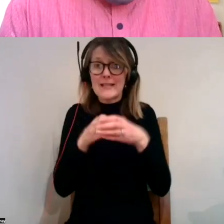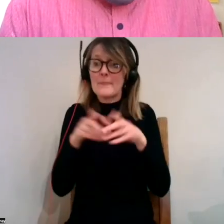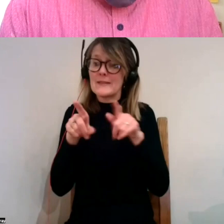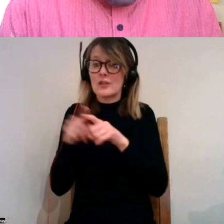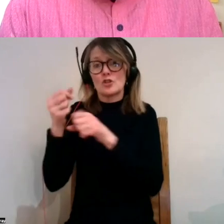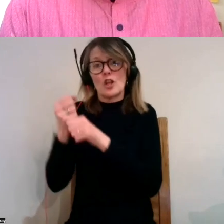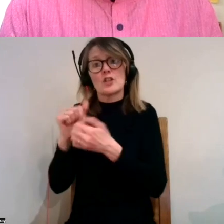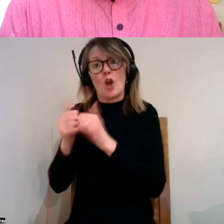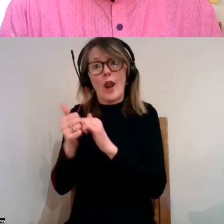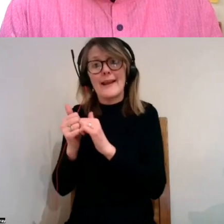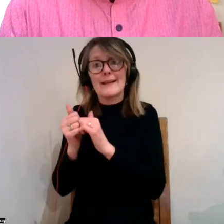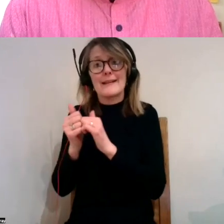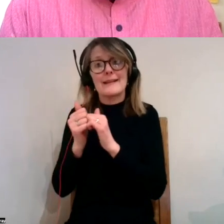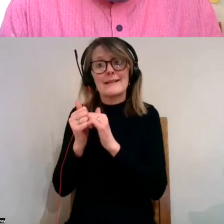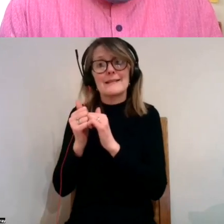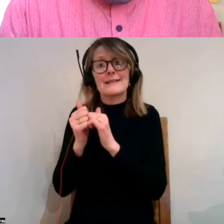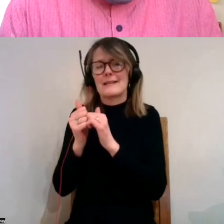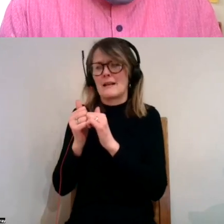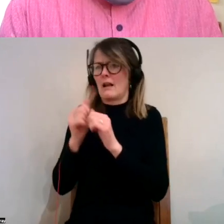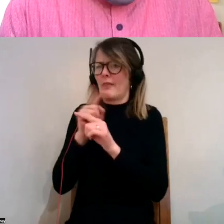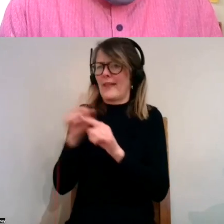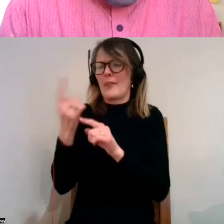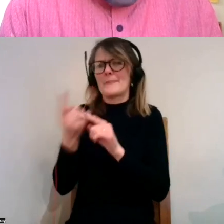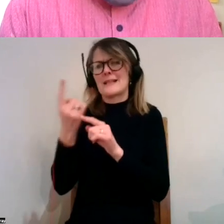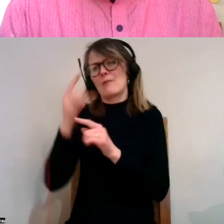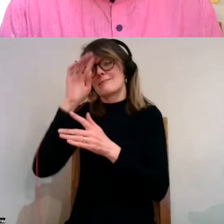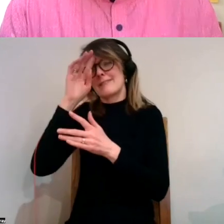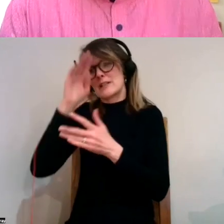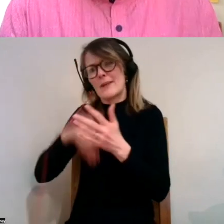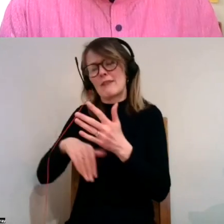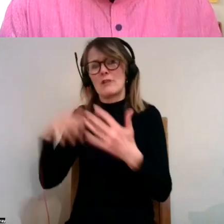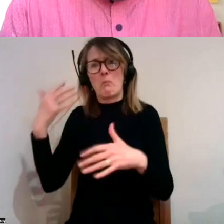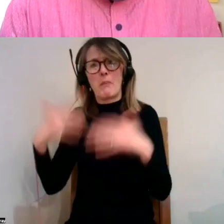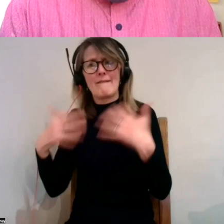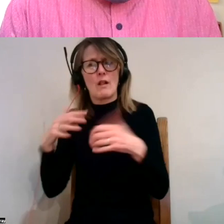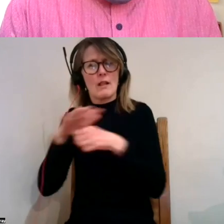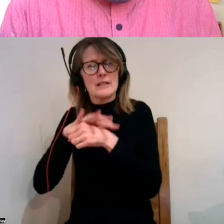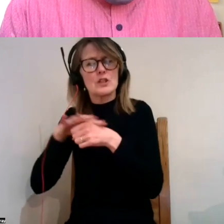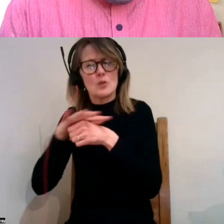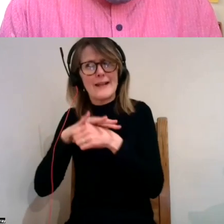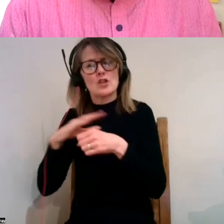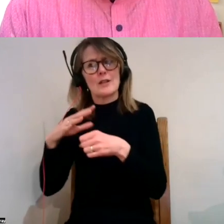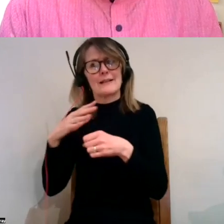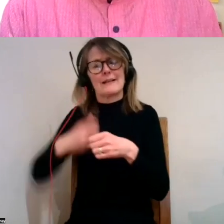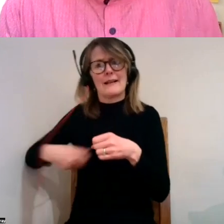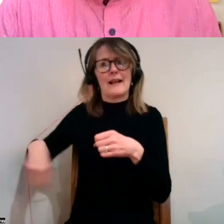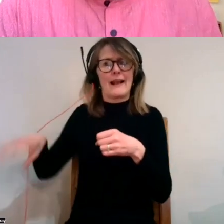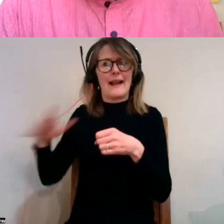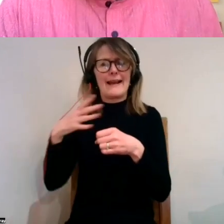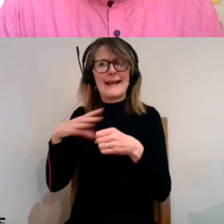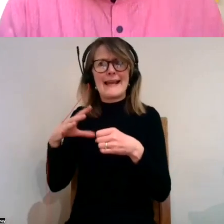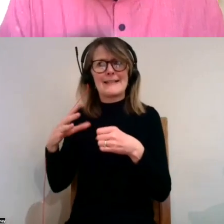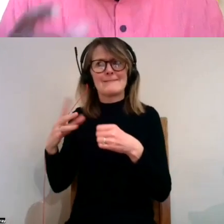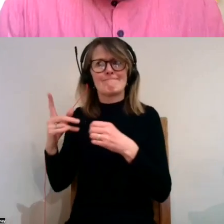colleagues who are experiencing painful disagreement and need someone to accompany them as they seek ways